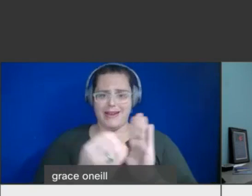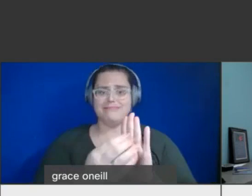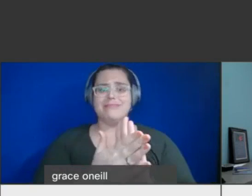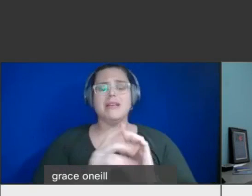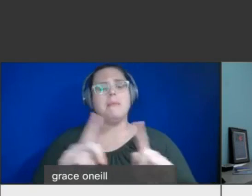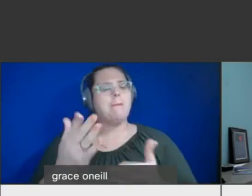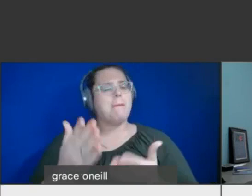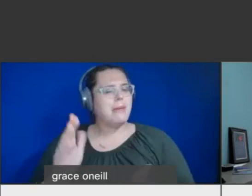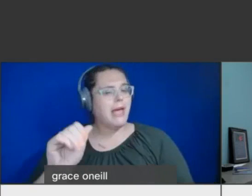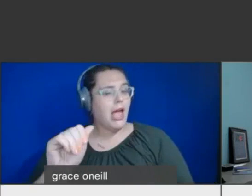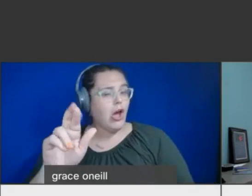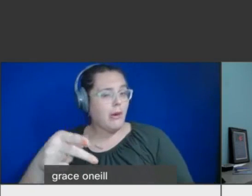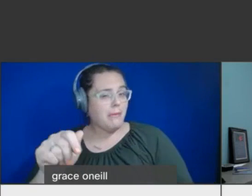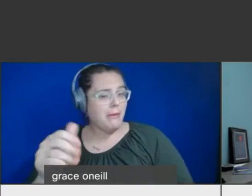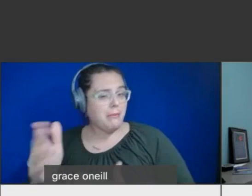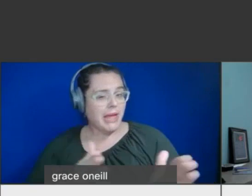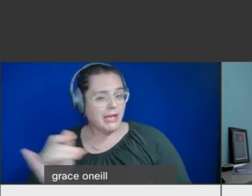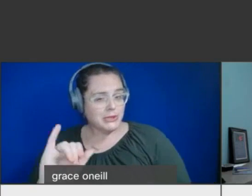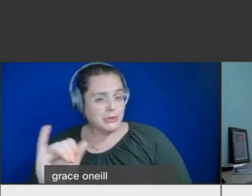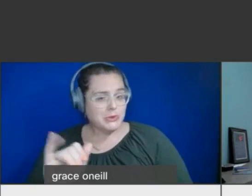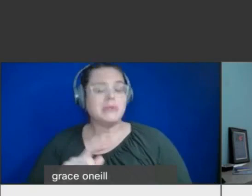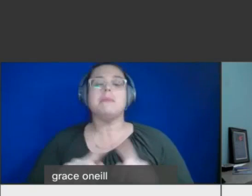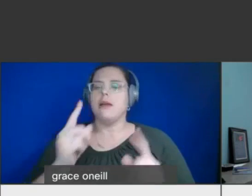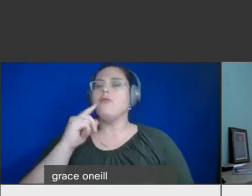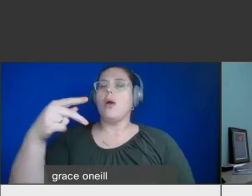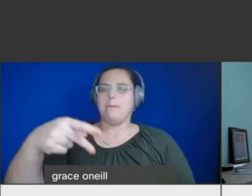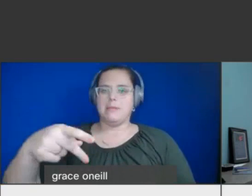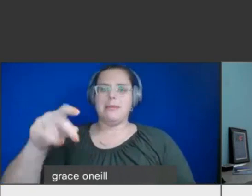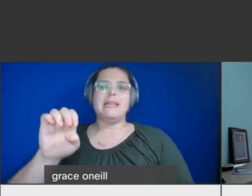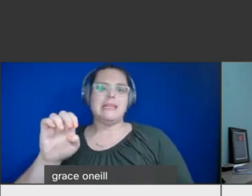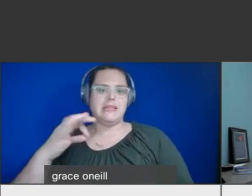For PPE, and so they could consider purchasing them with those.